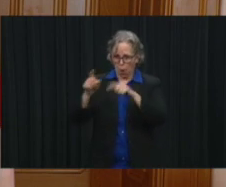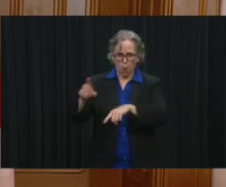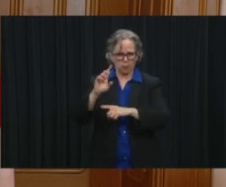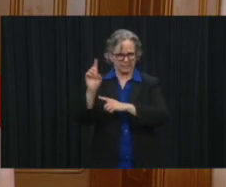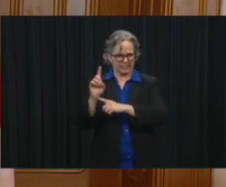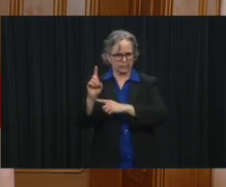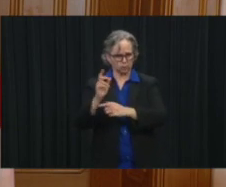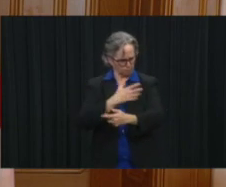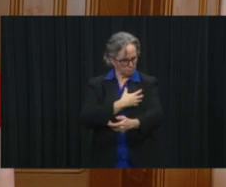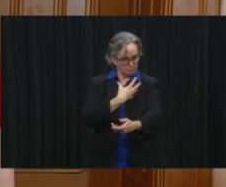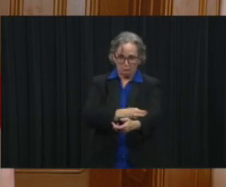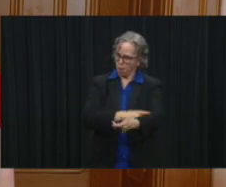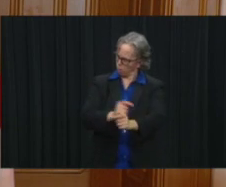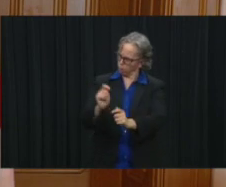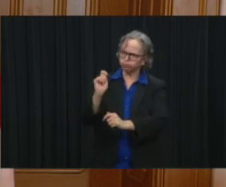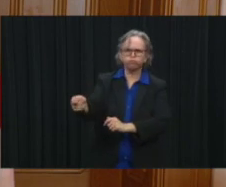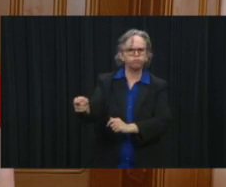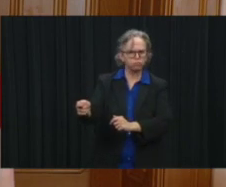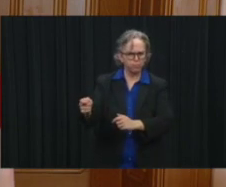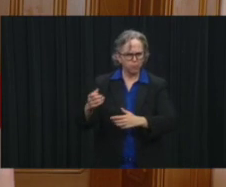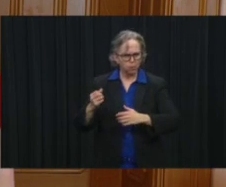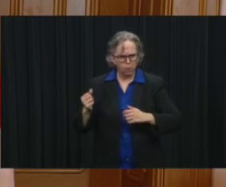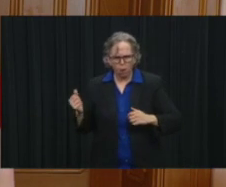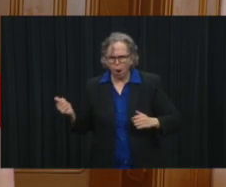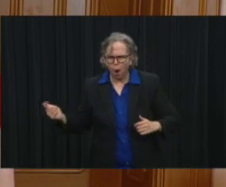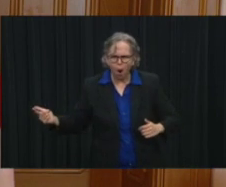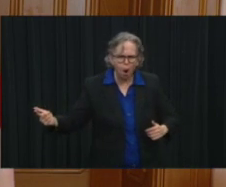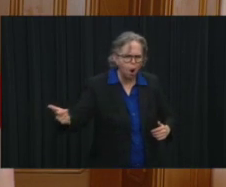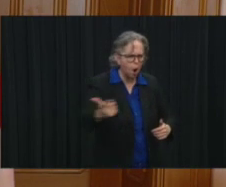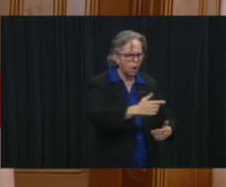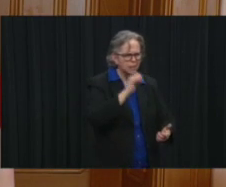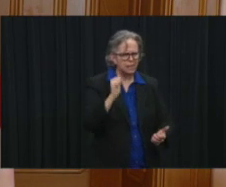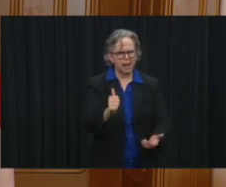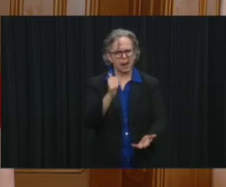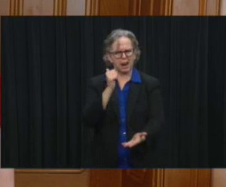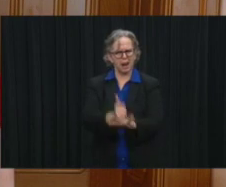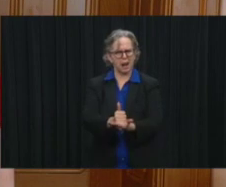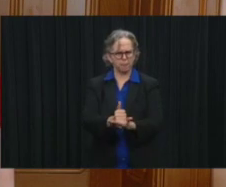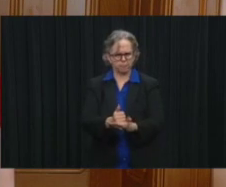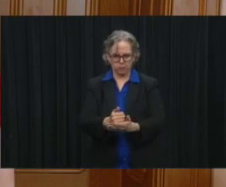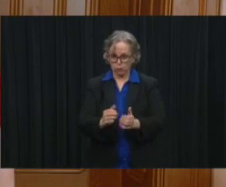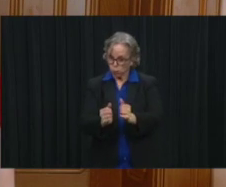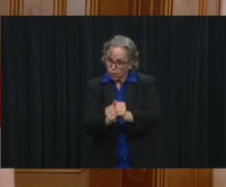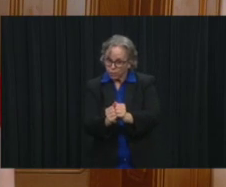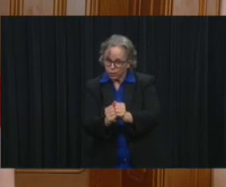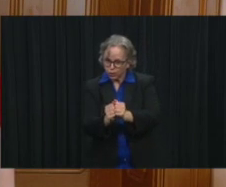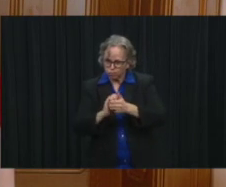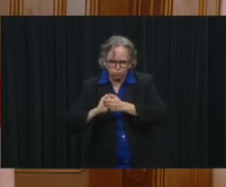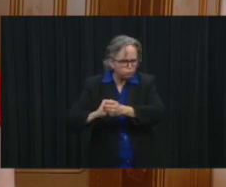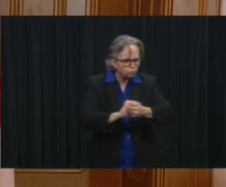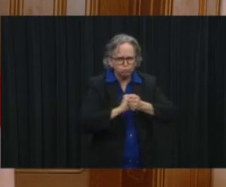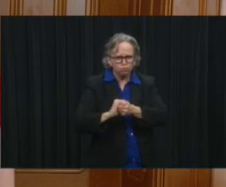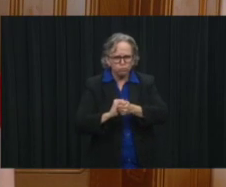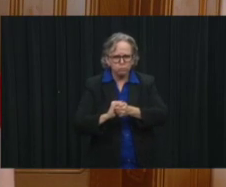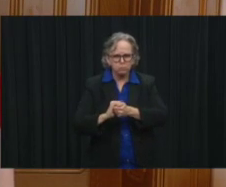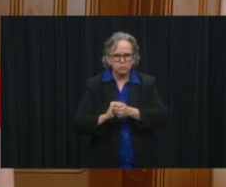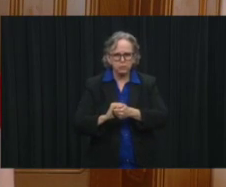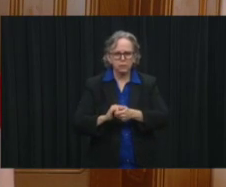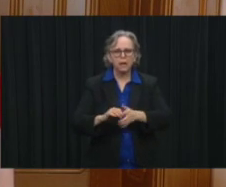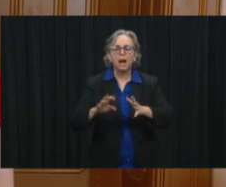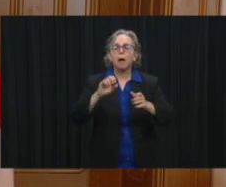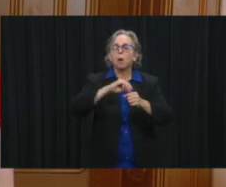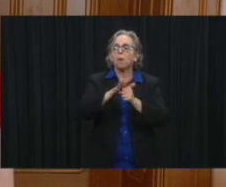Everybody's got a role to play. And if we all stick together, we will not just get through this, we'll come out strong at the other end. But again,